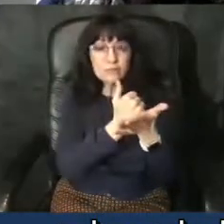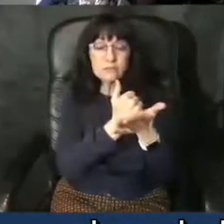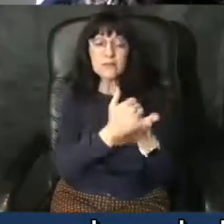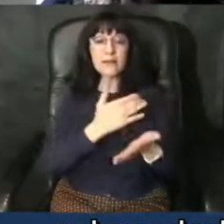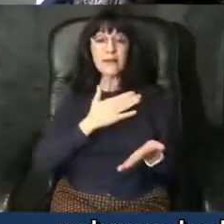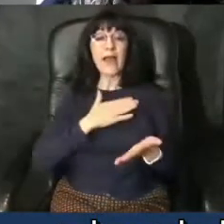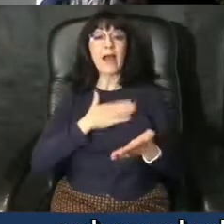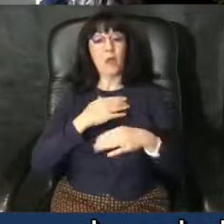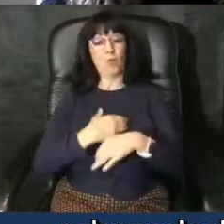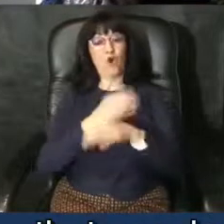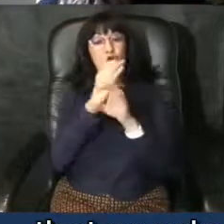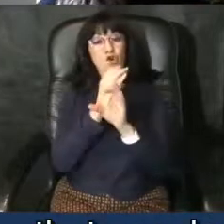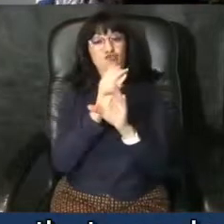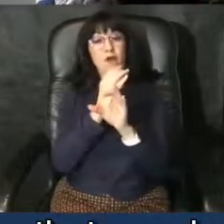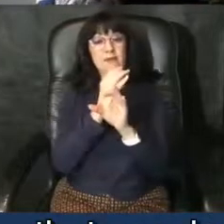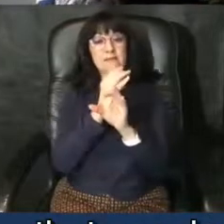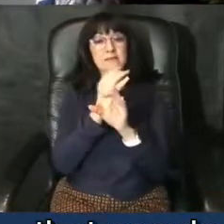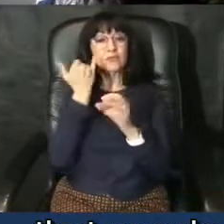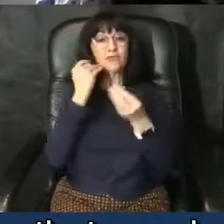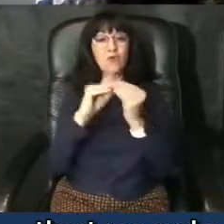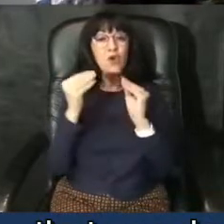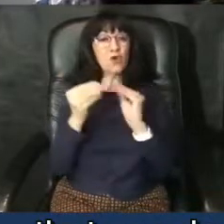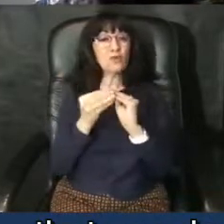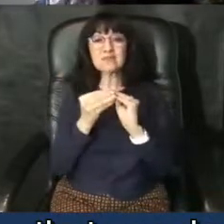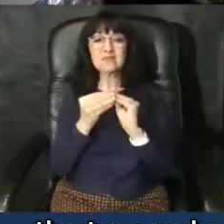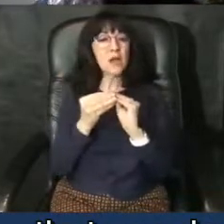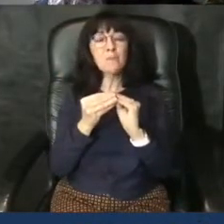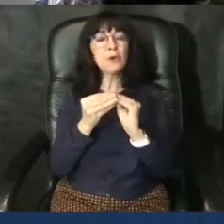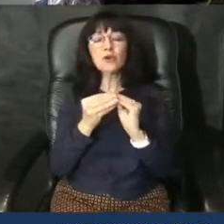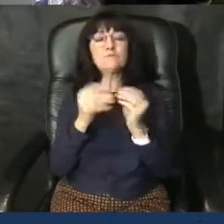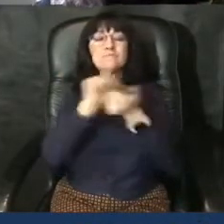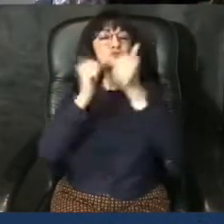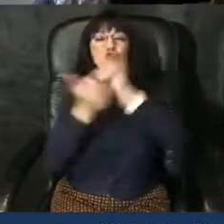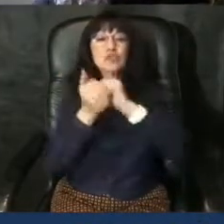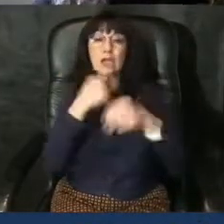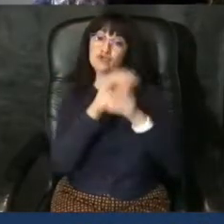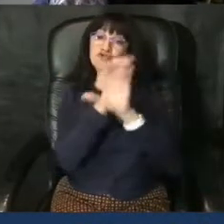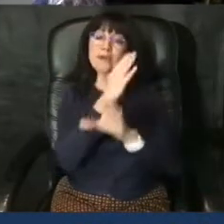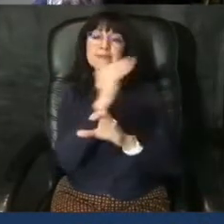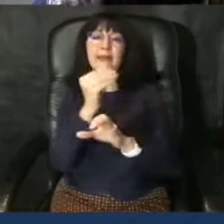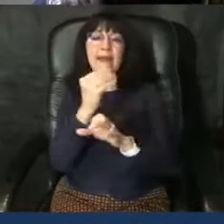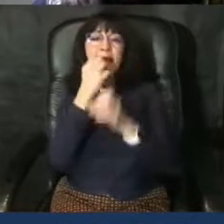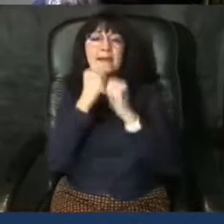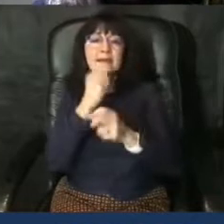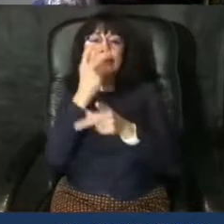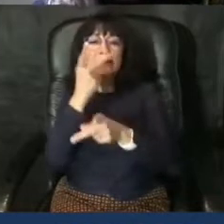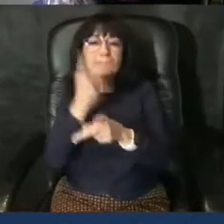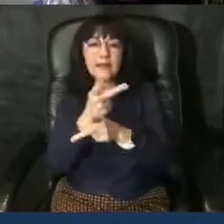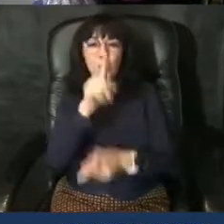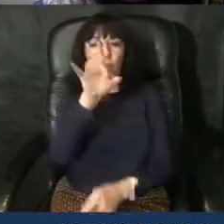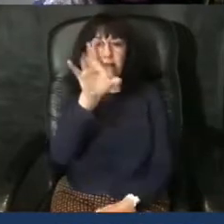and Care, because we know that people sometimes just need to pick up the phone and talk to someone. And that number is